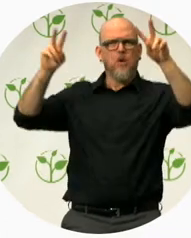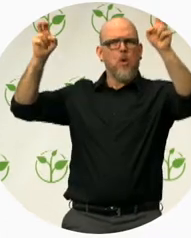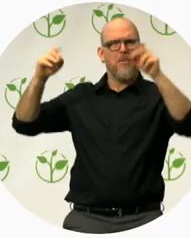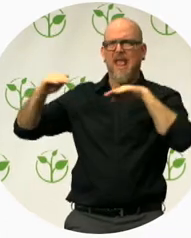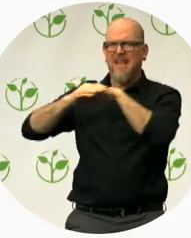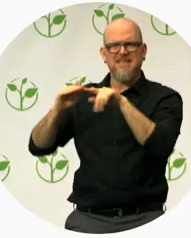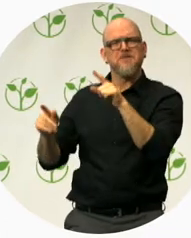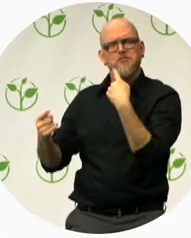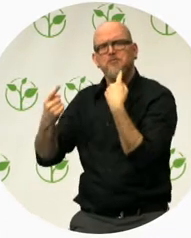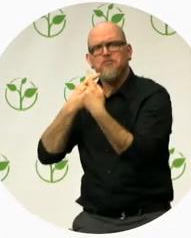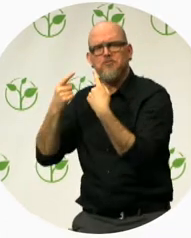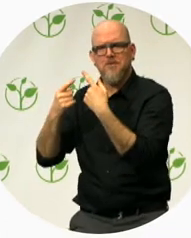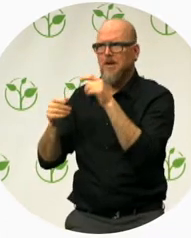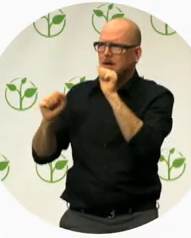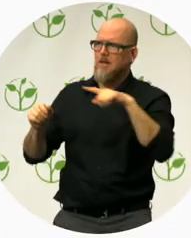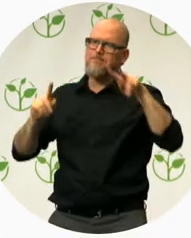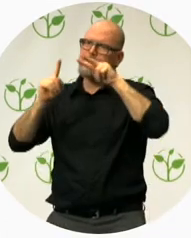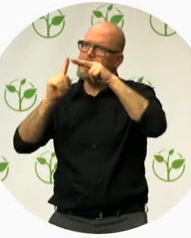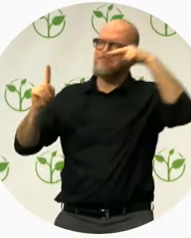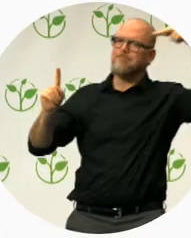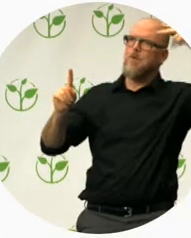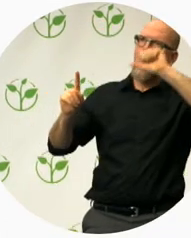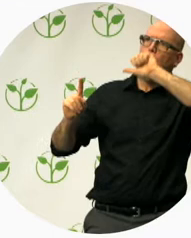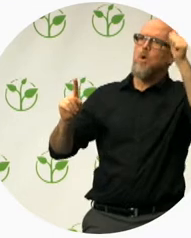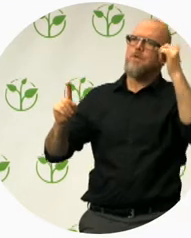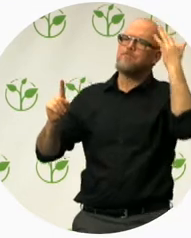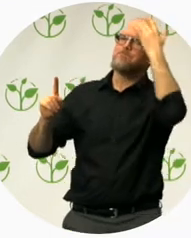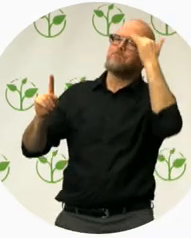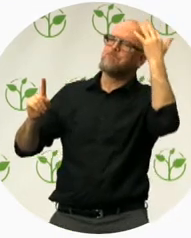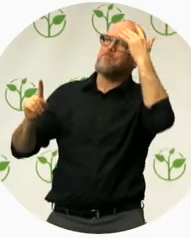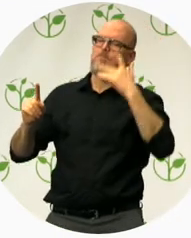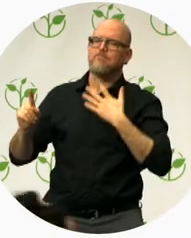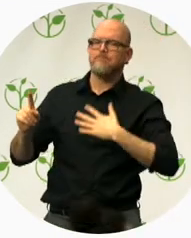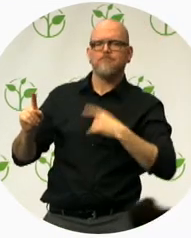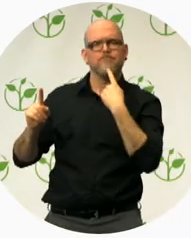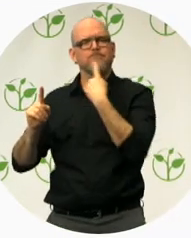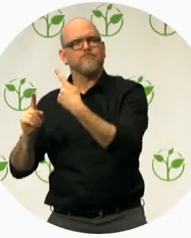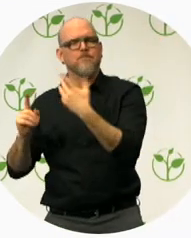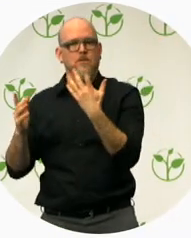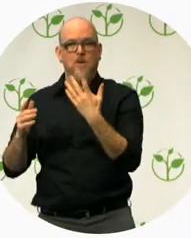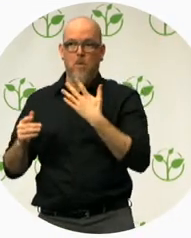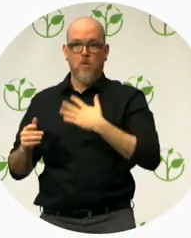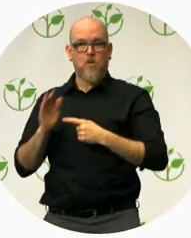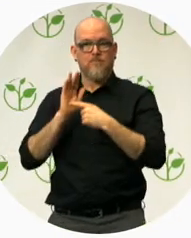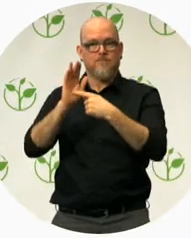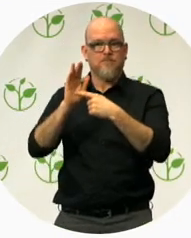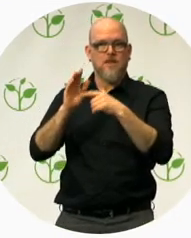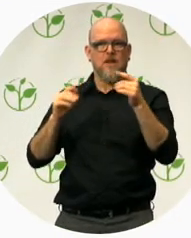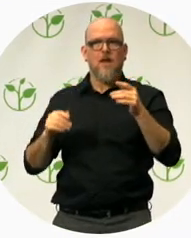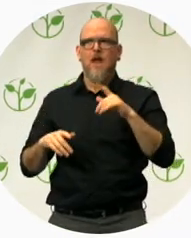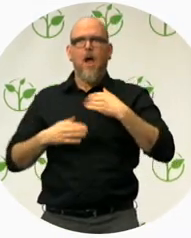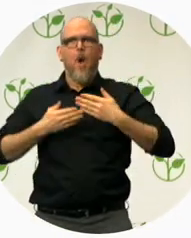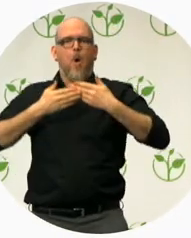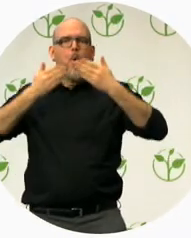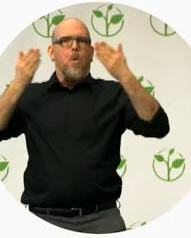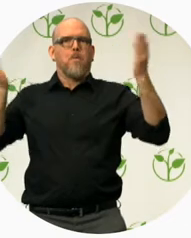let's this time, with the topic of accessibility and the importance of technology, do it differently. Let's not open the horizon. Let's open